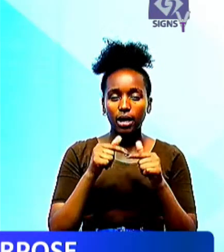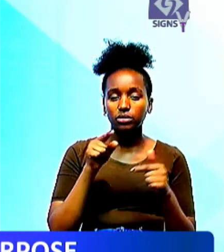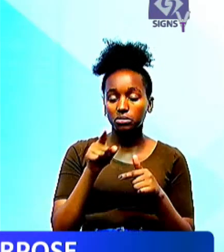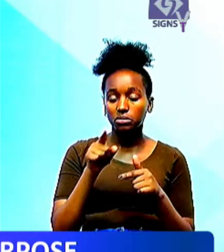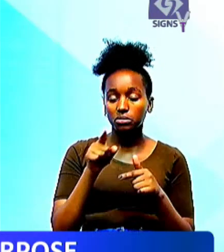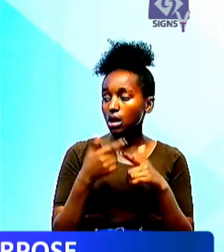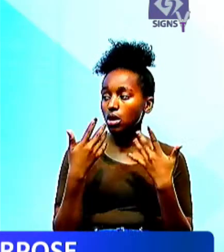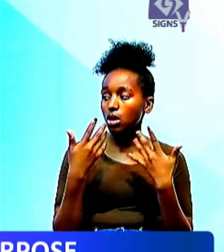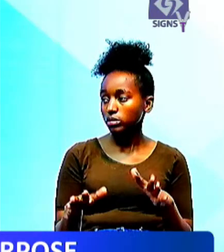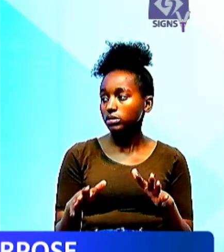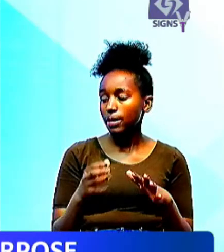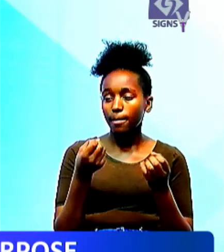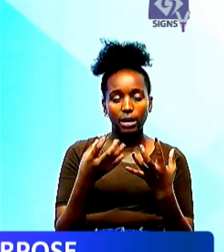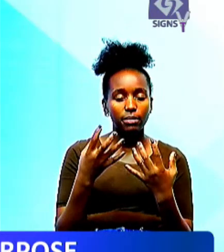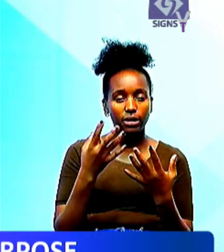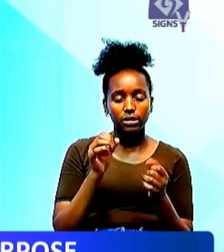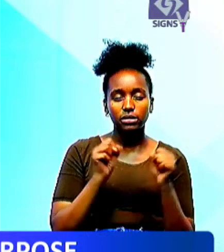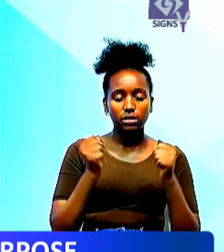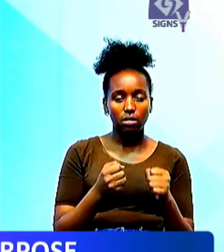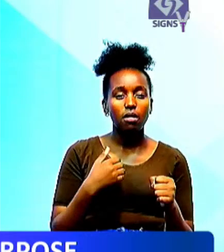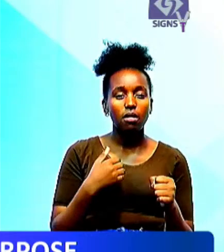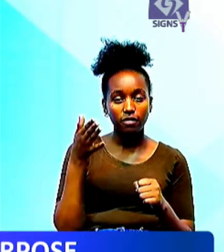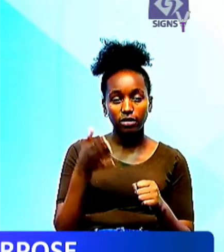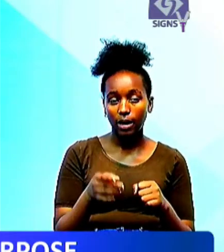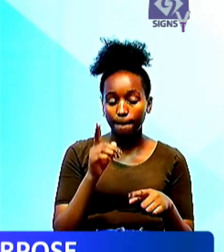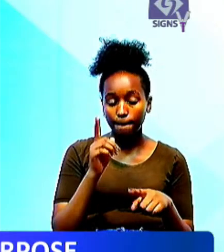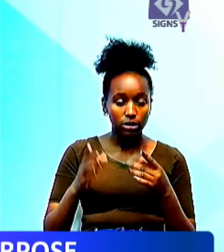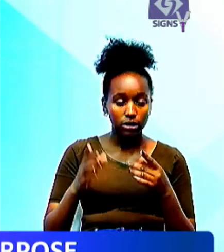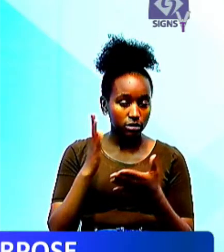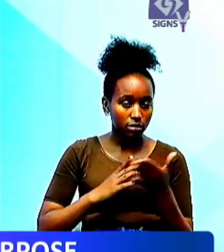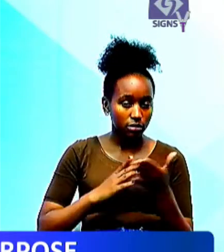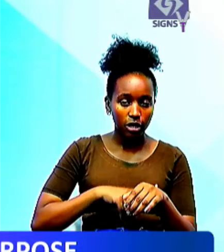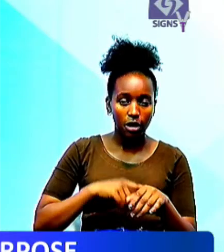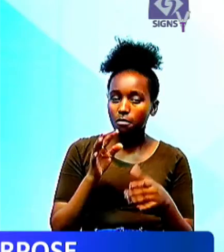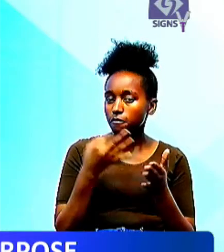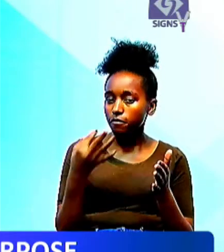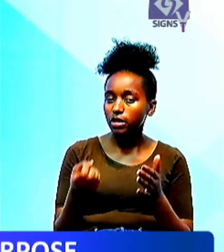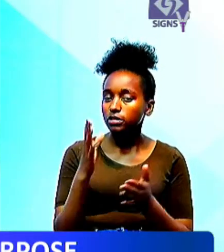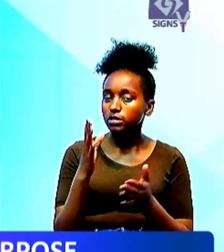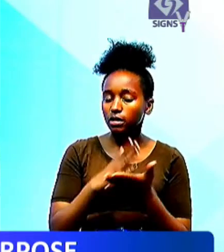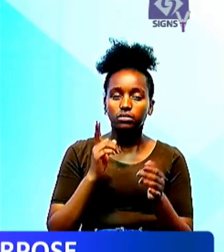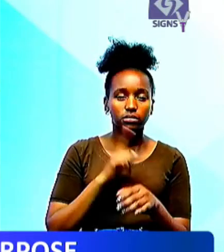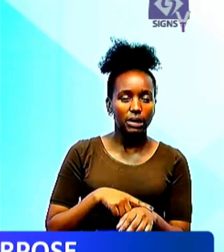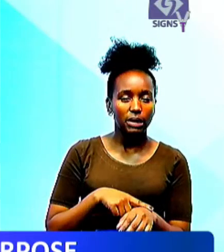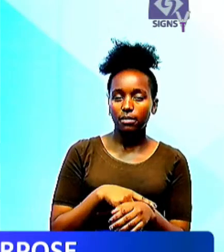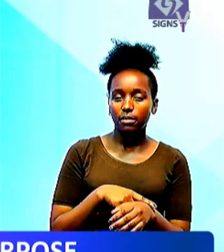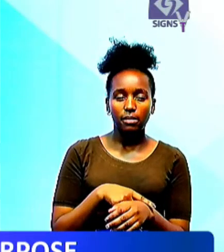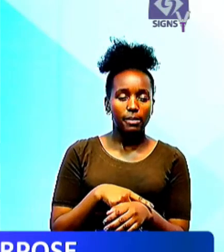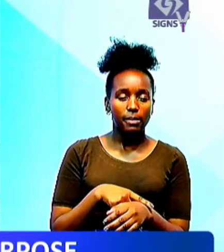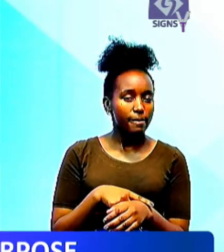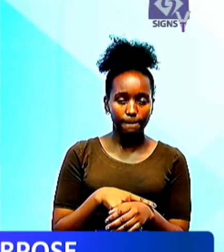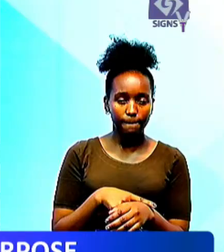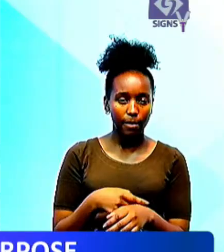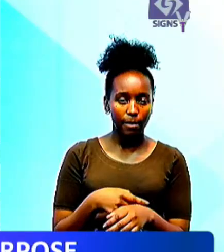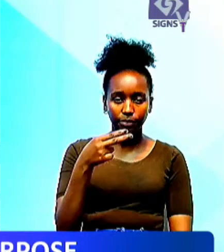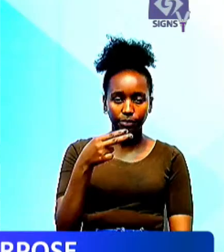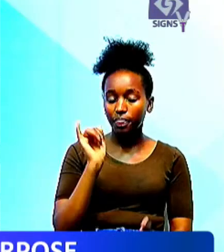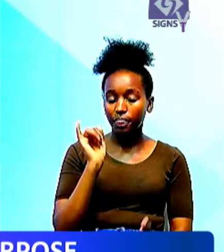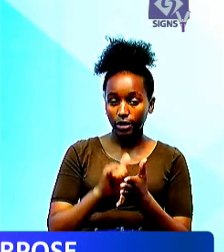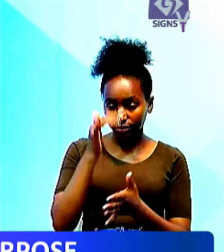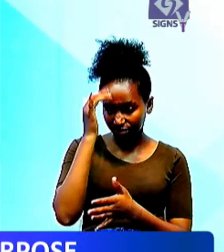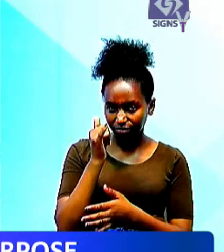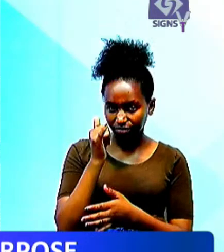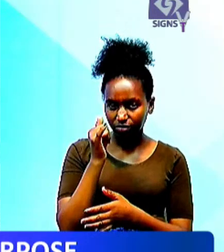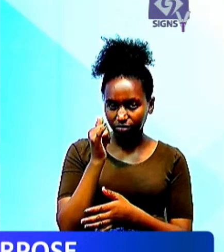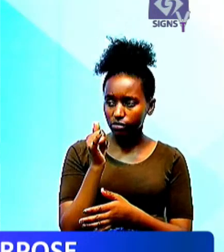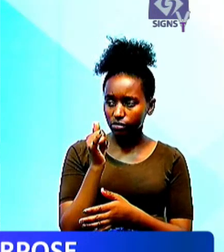lot of algorithms, and sometimes the algorithms fail. So your money can be wiped in a second. So that's why I say example